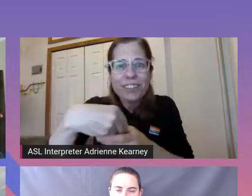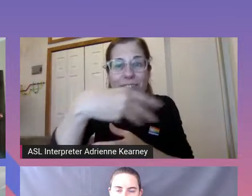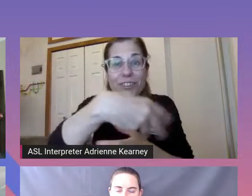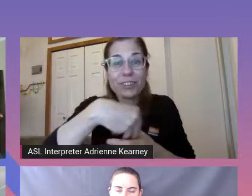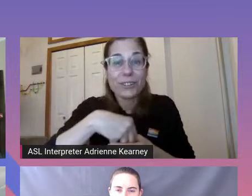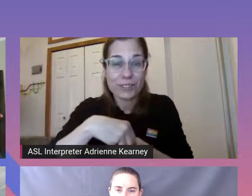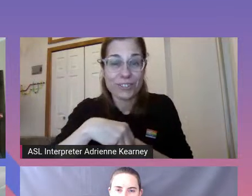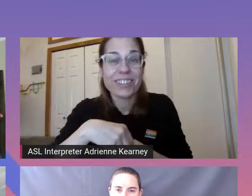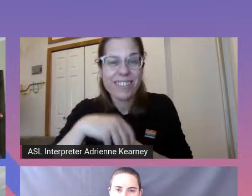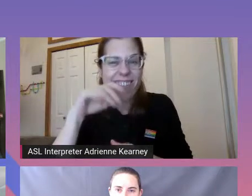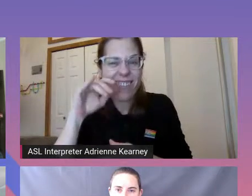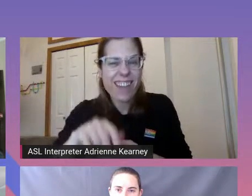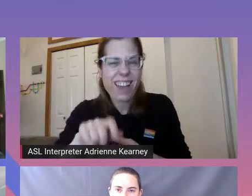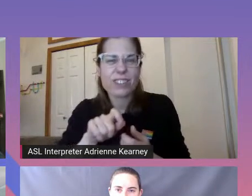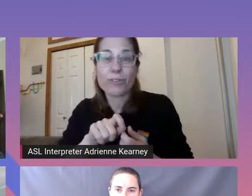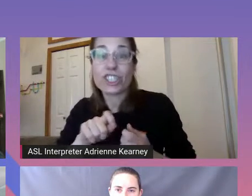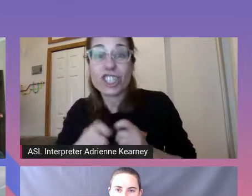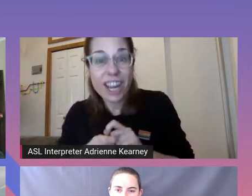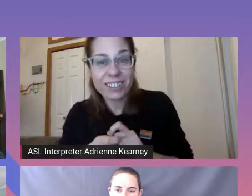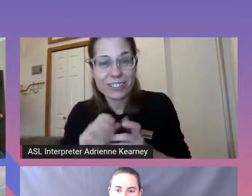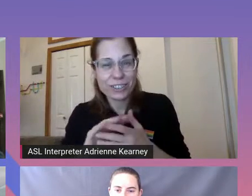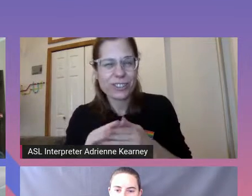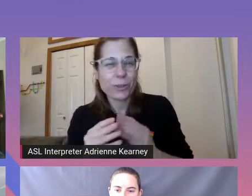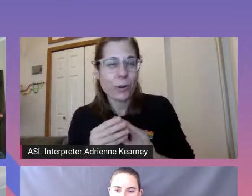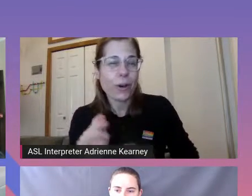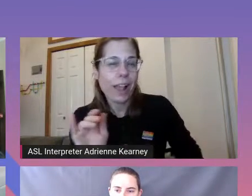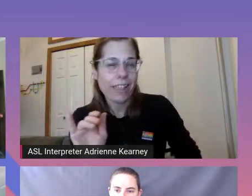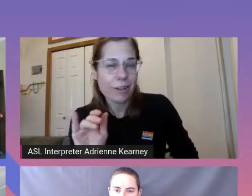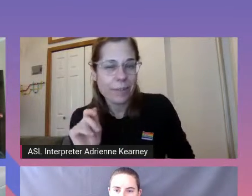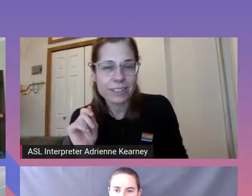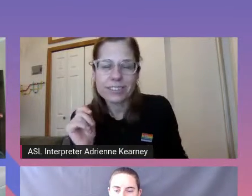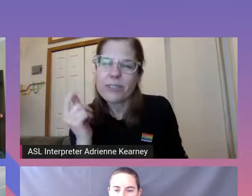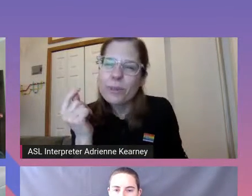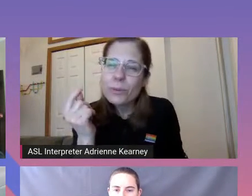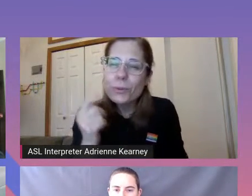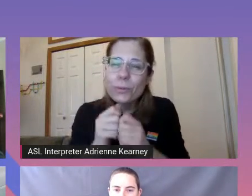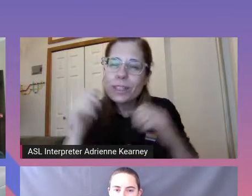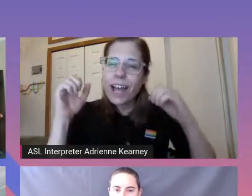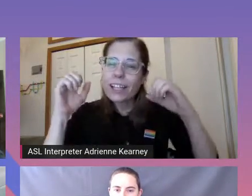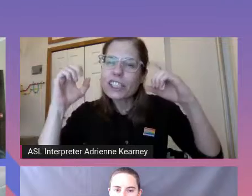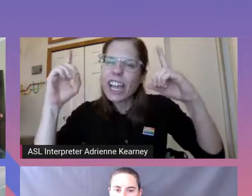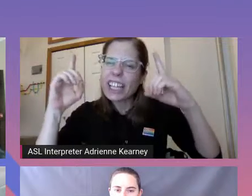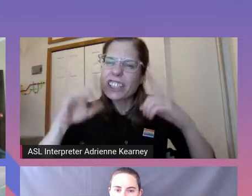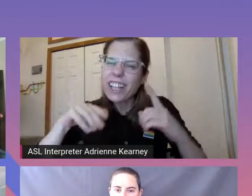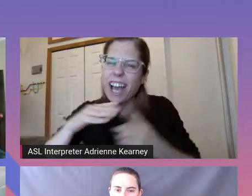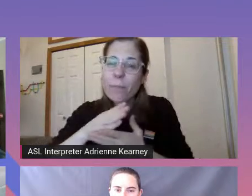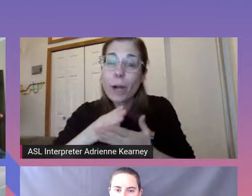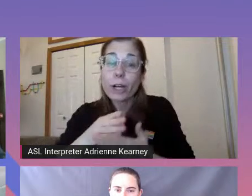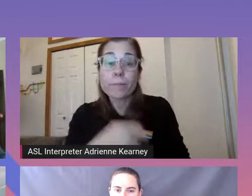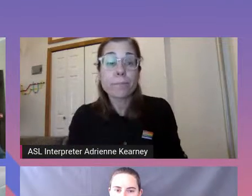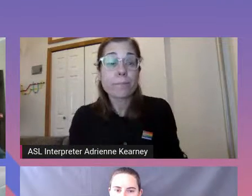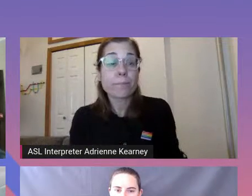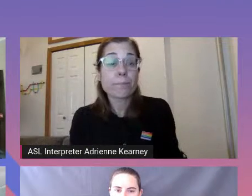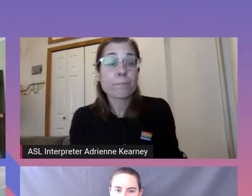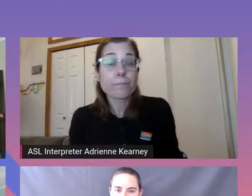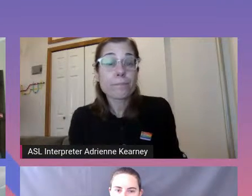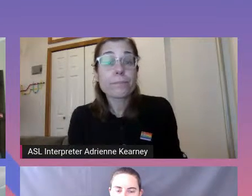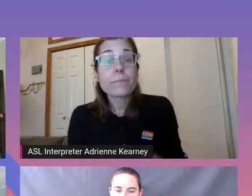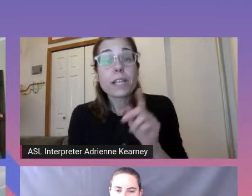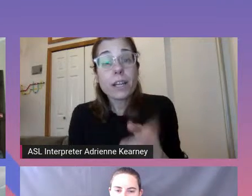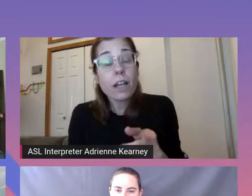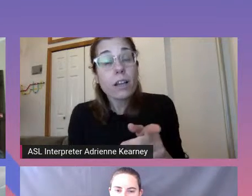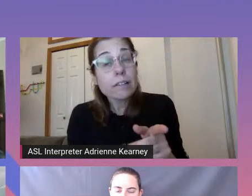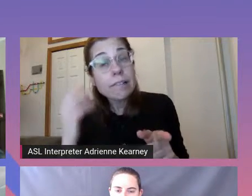better way of putting it. It's a really multifaceted thing, but I think this